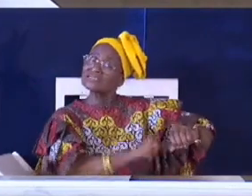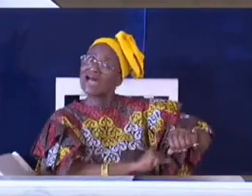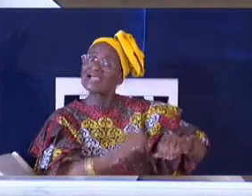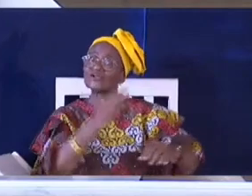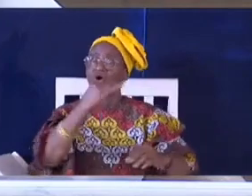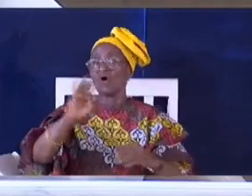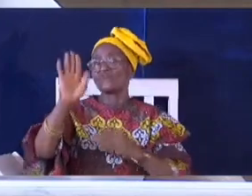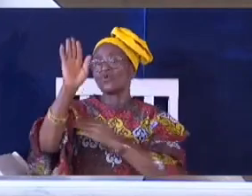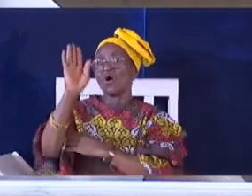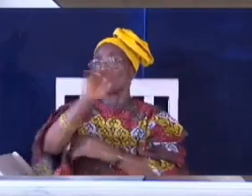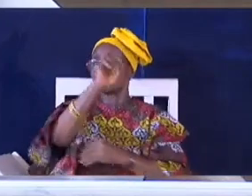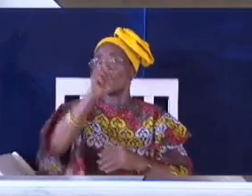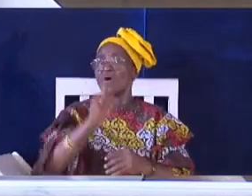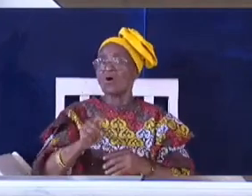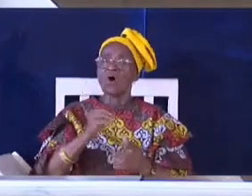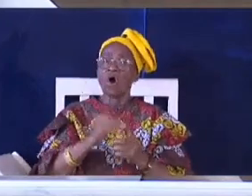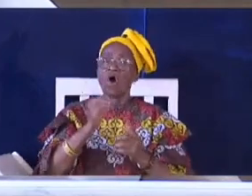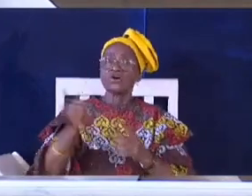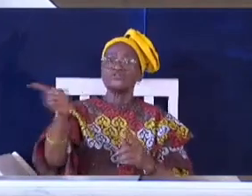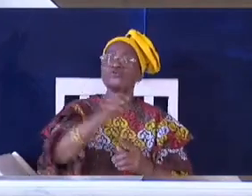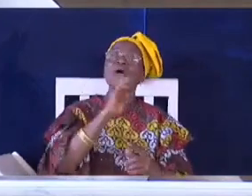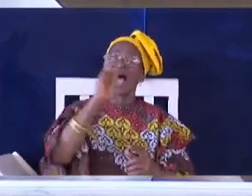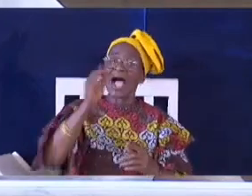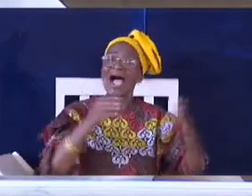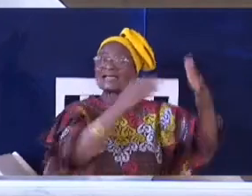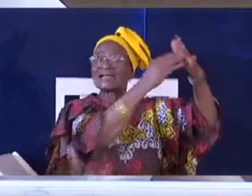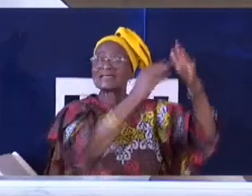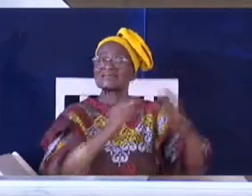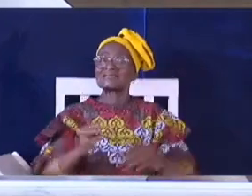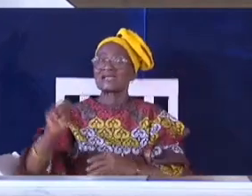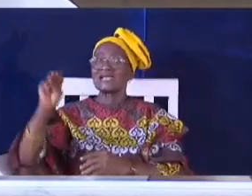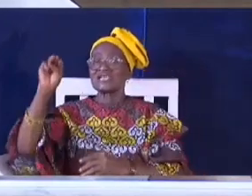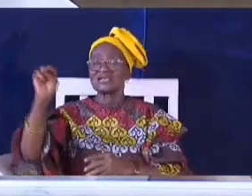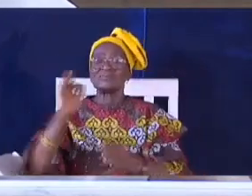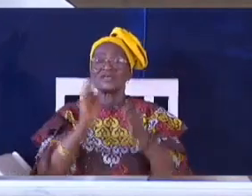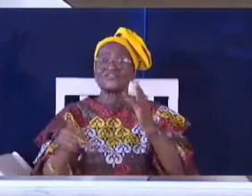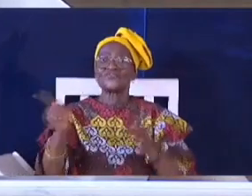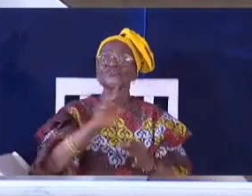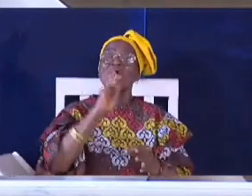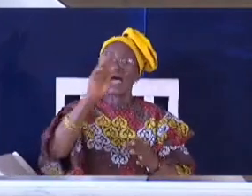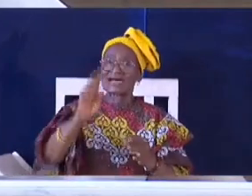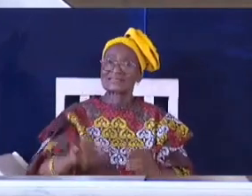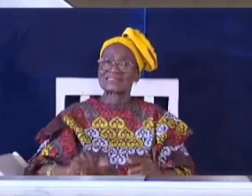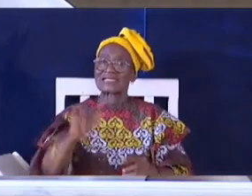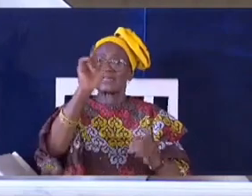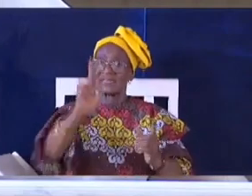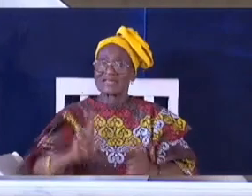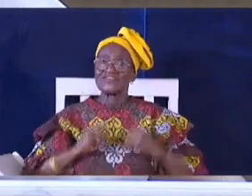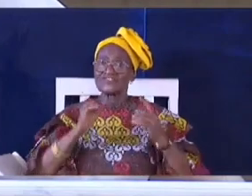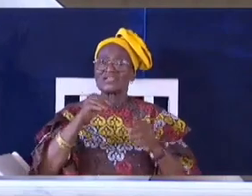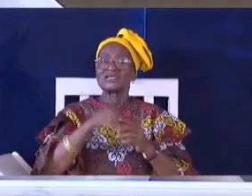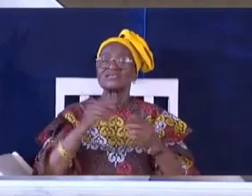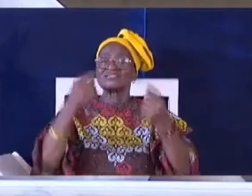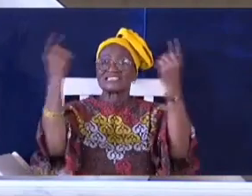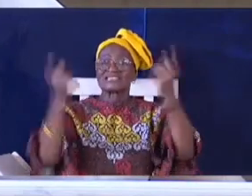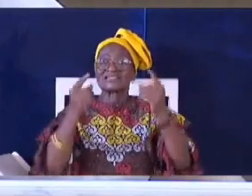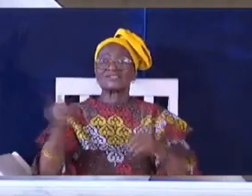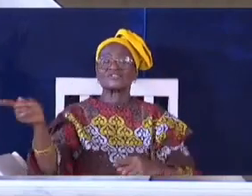you against Him? If you are still living in sin, you're against God.